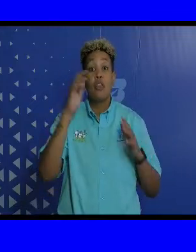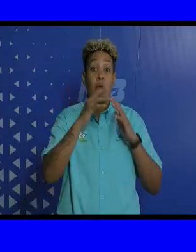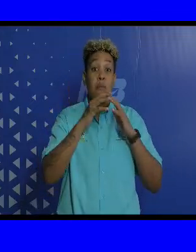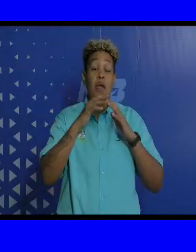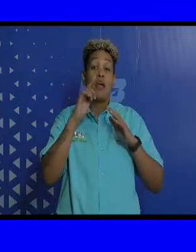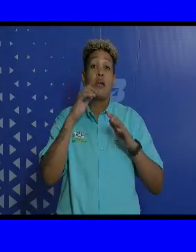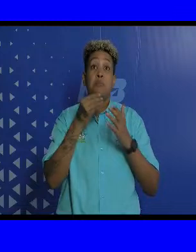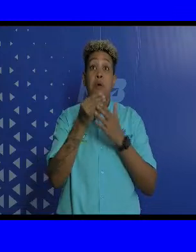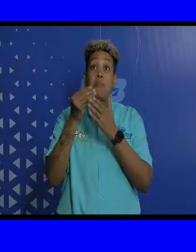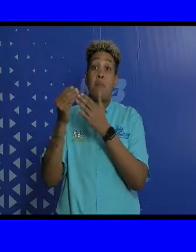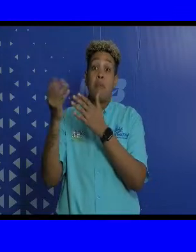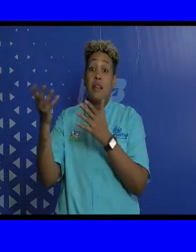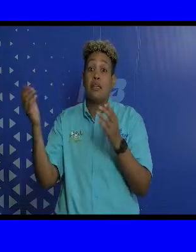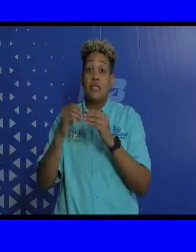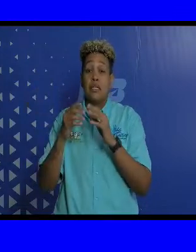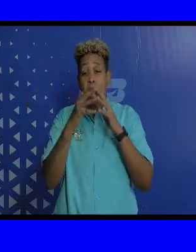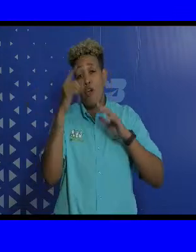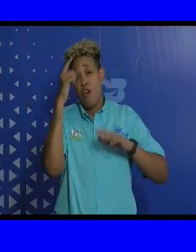American acquisitions?